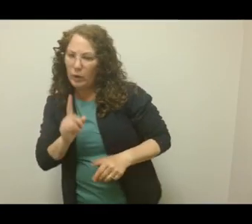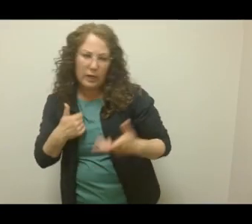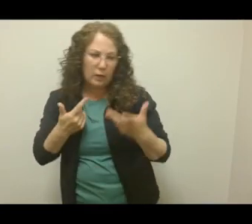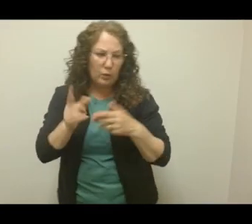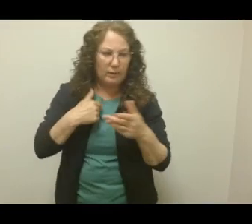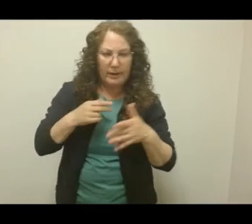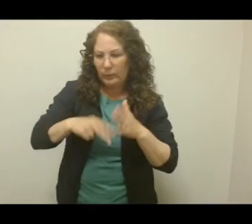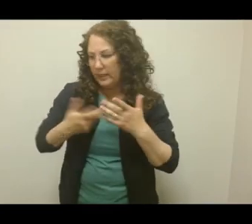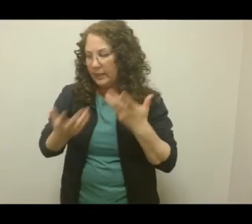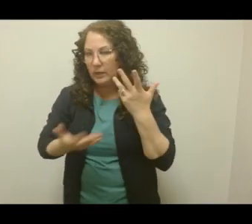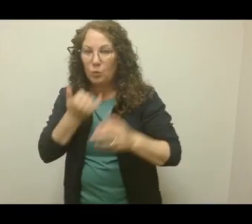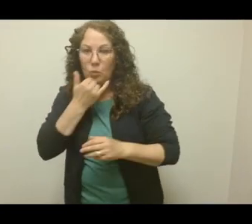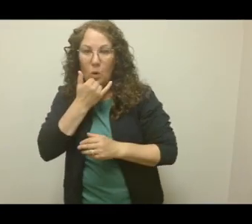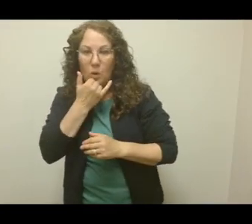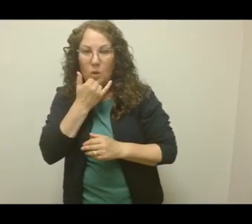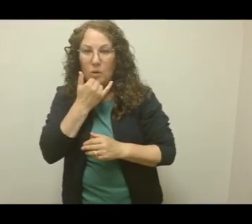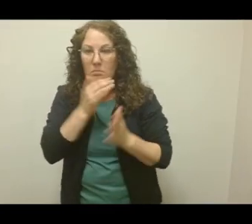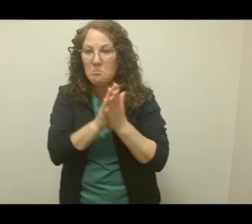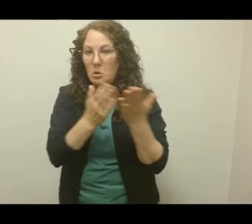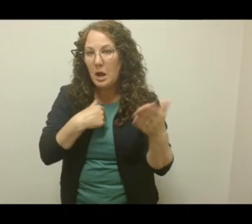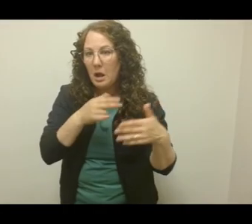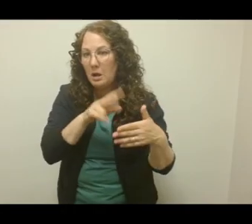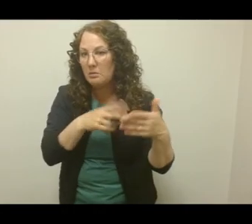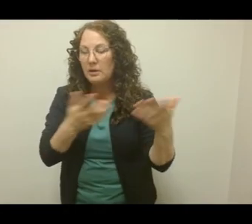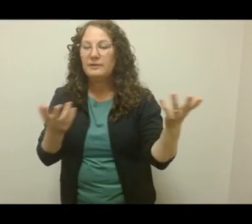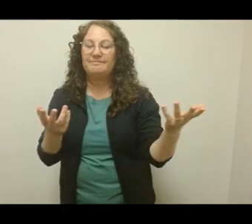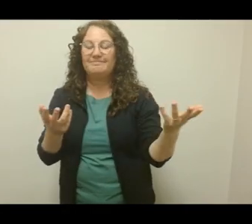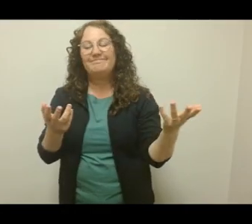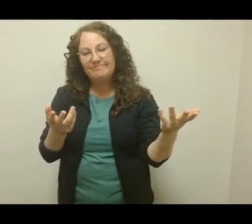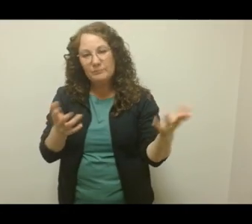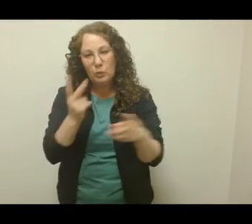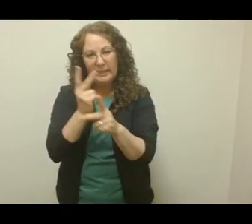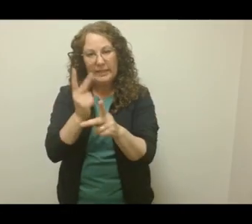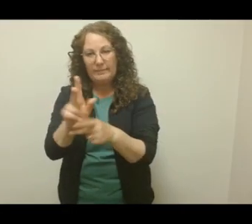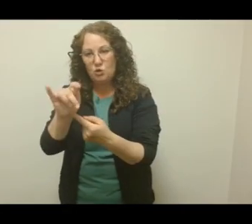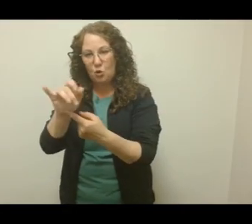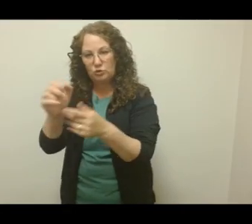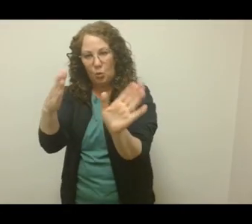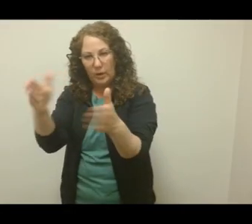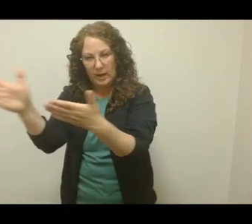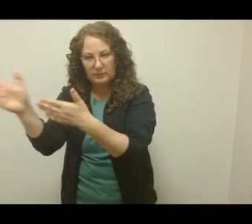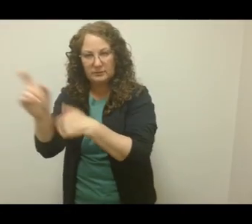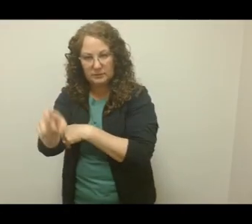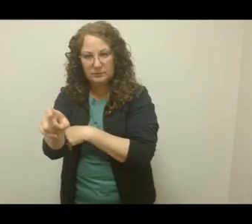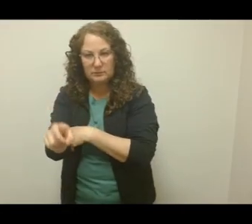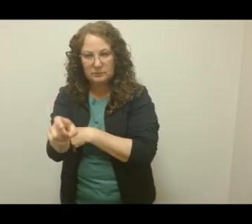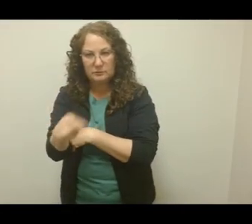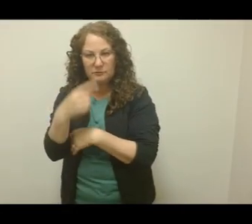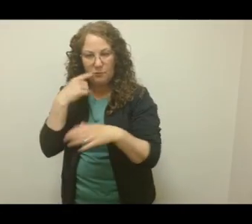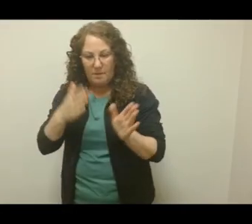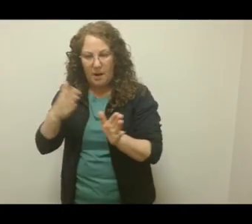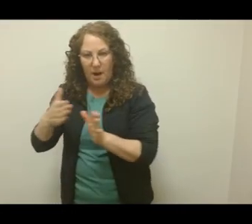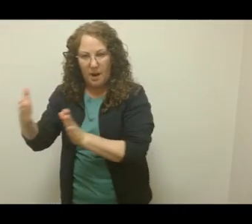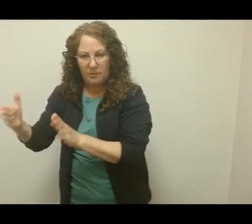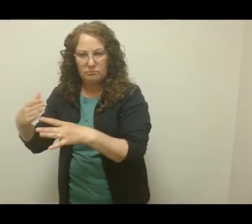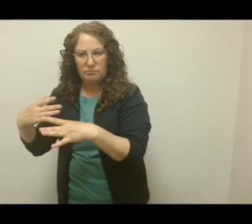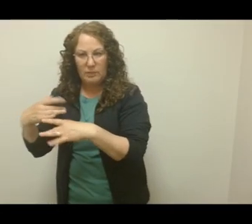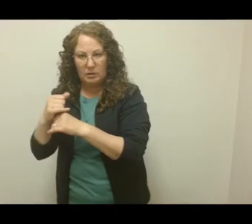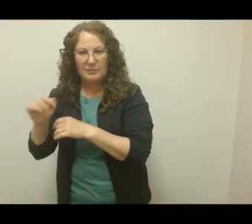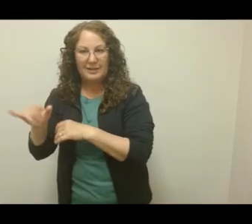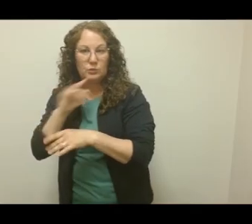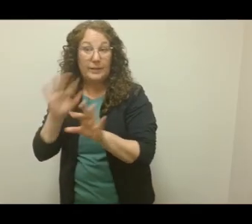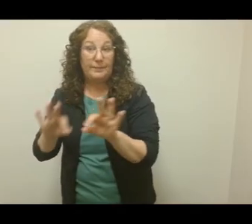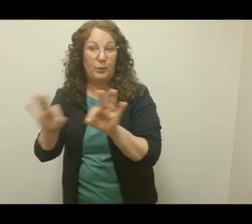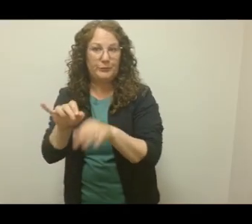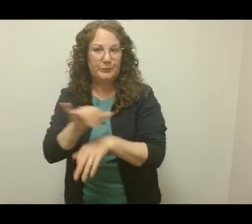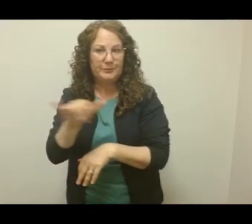wrong source. That can happen too. So keeping your notes very organized when you're preparing to paraphrase is important as